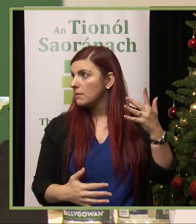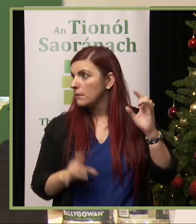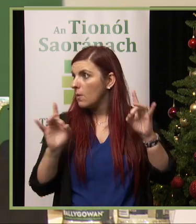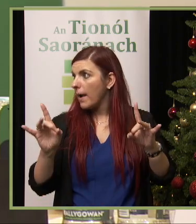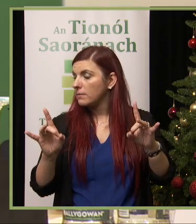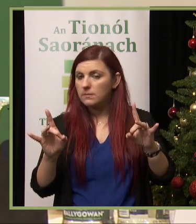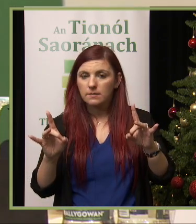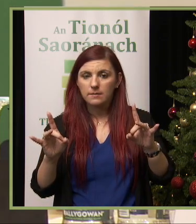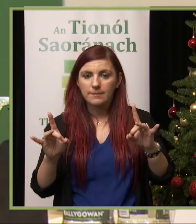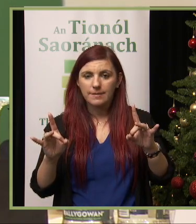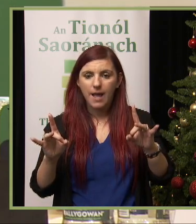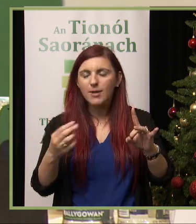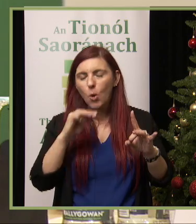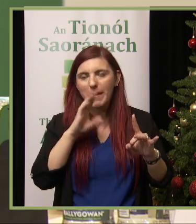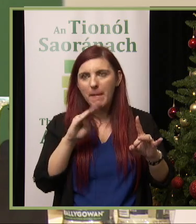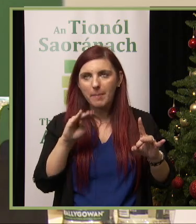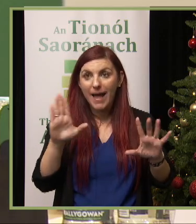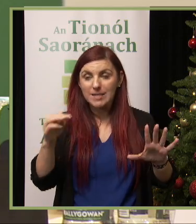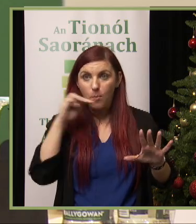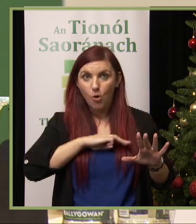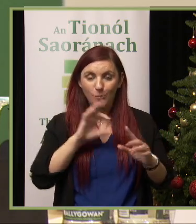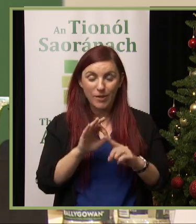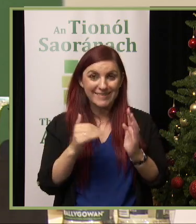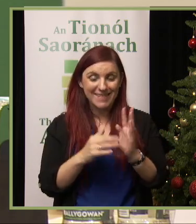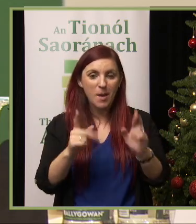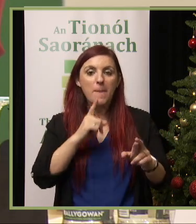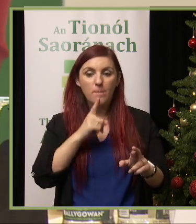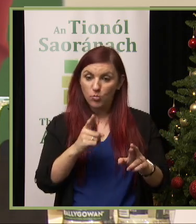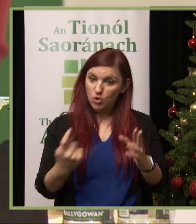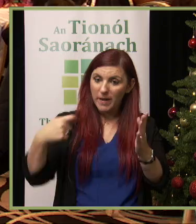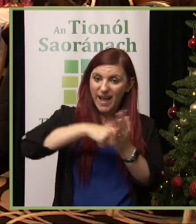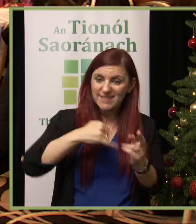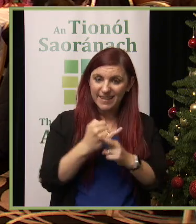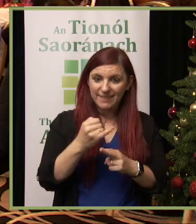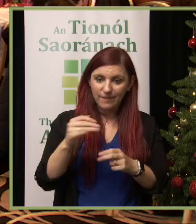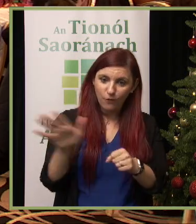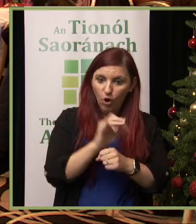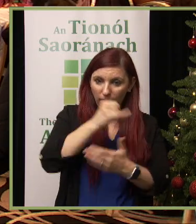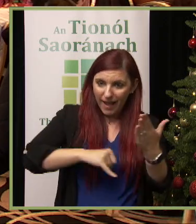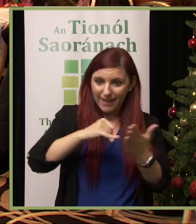Sorry, I don't mean that. It's a very important recommendation. Sorry. Donna, on table 6.